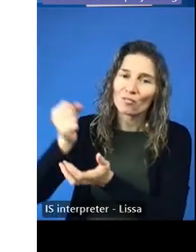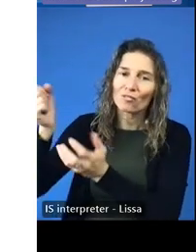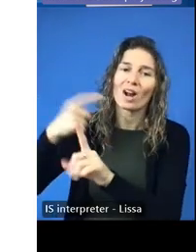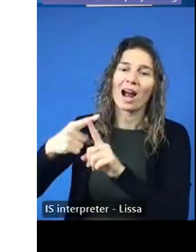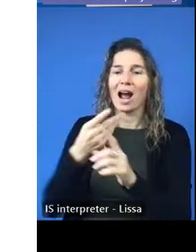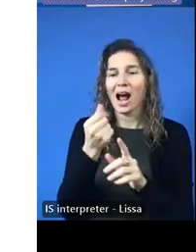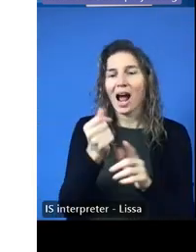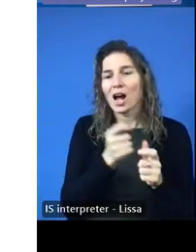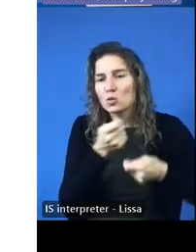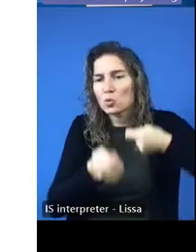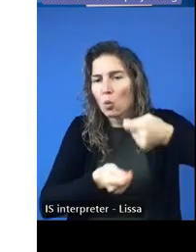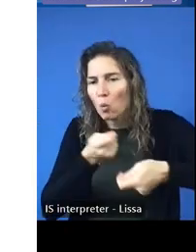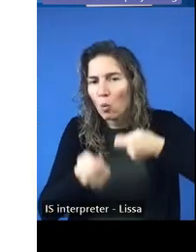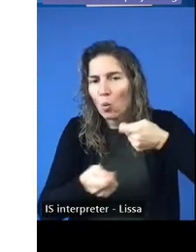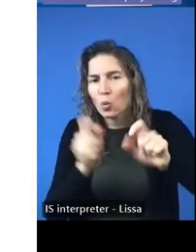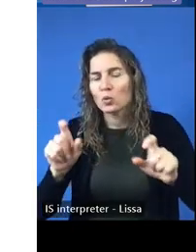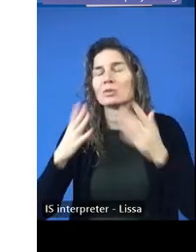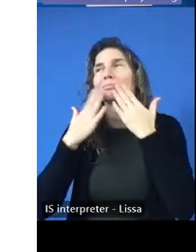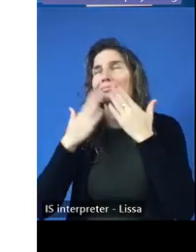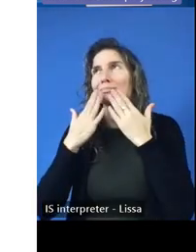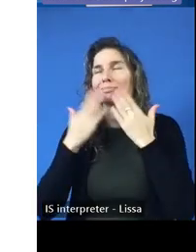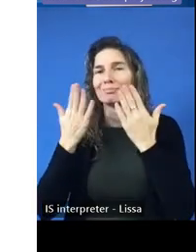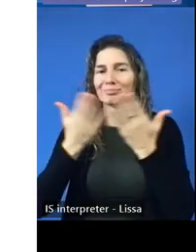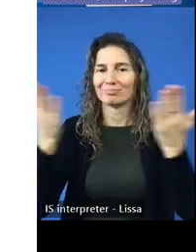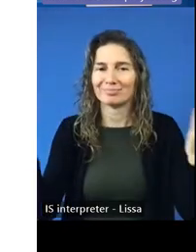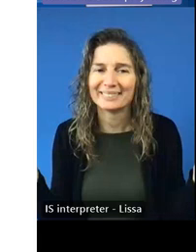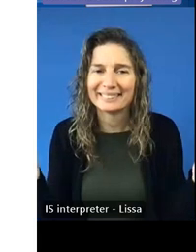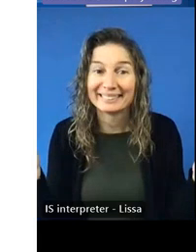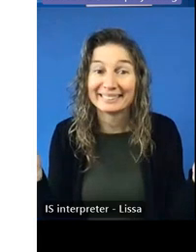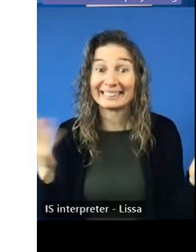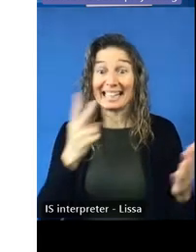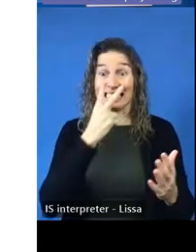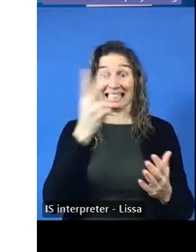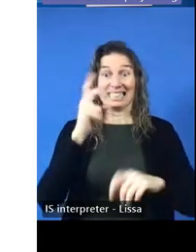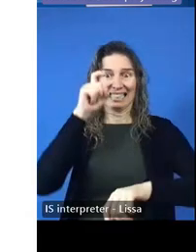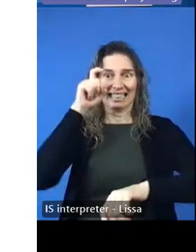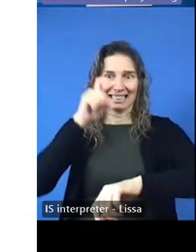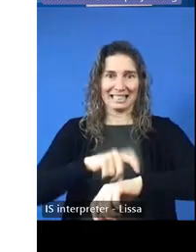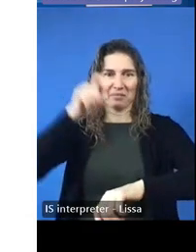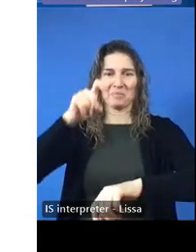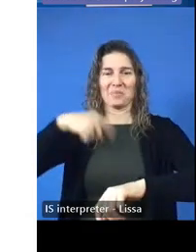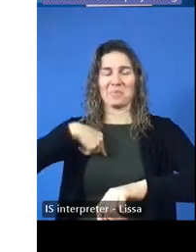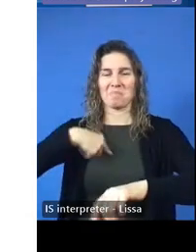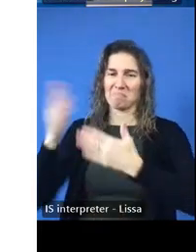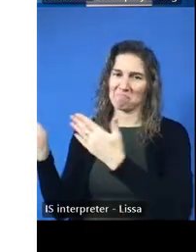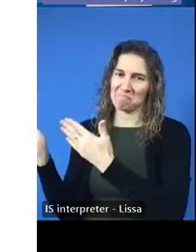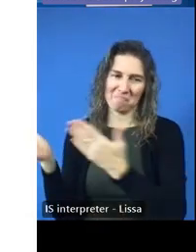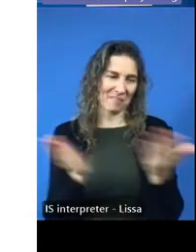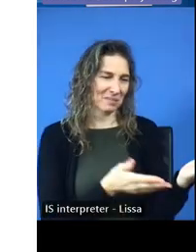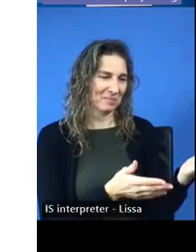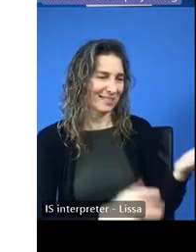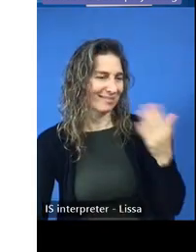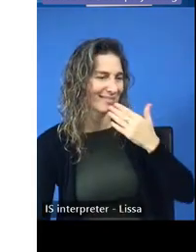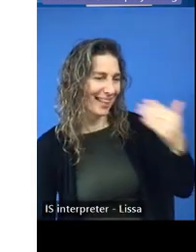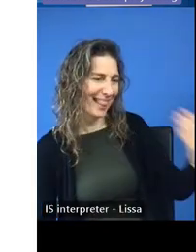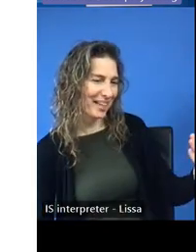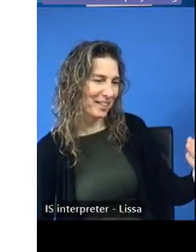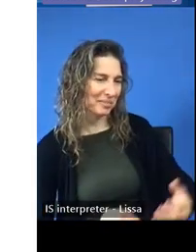who contribute to our work. And I see I'm at time, so I'll pass it back to you. Thank you. Thank you so